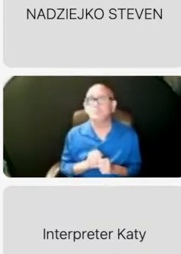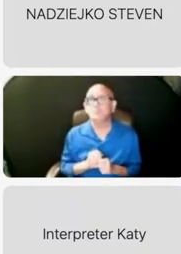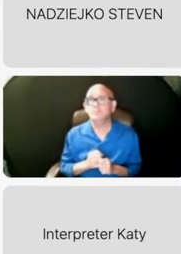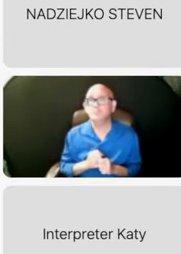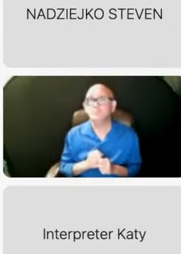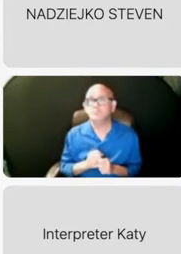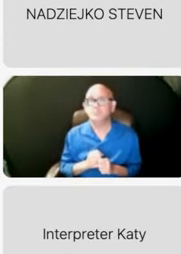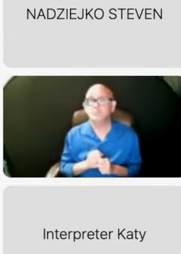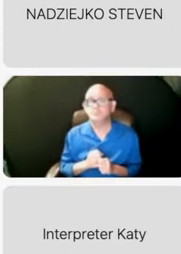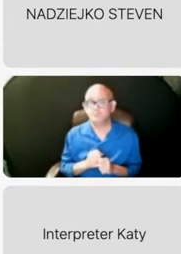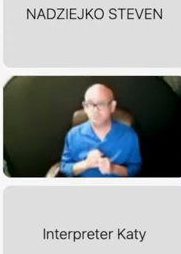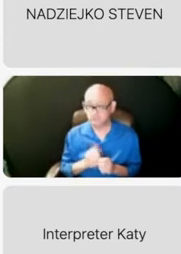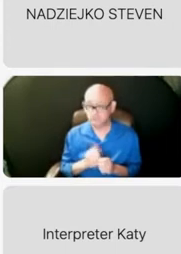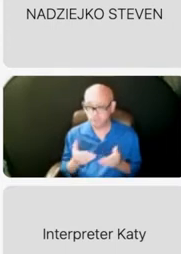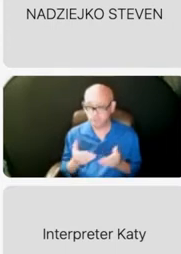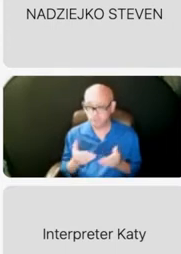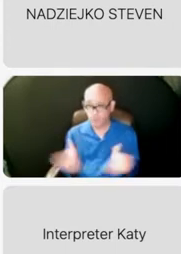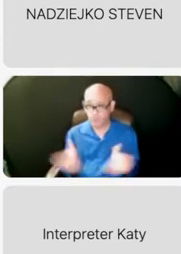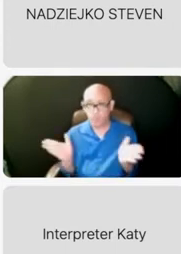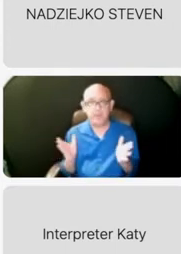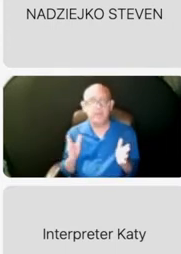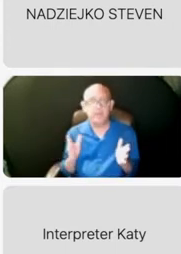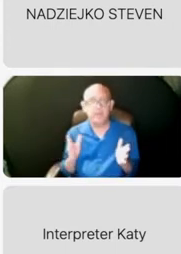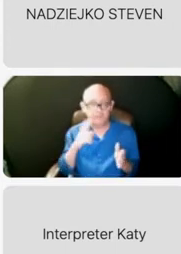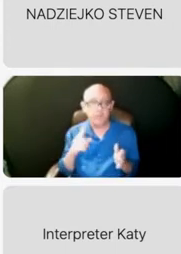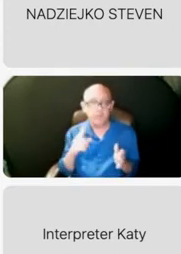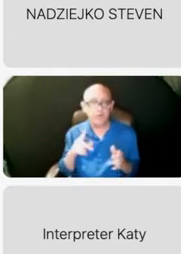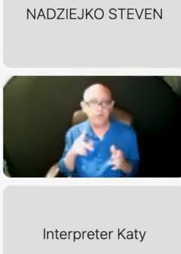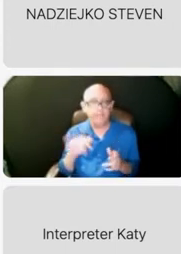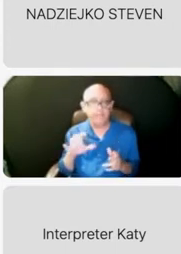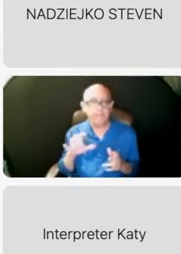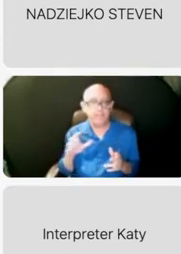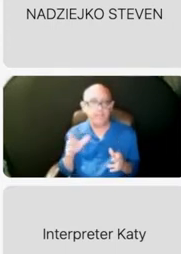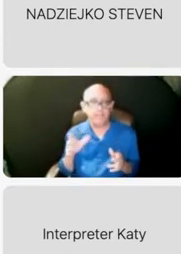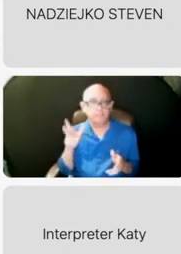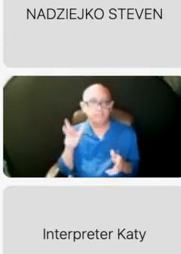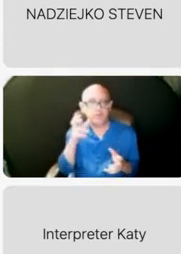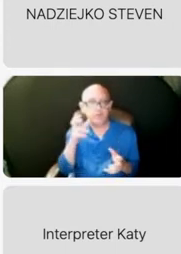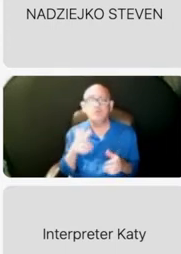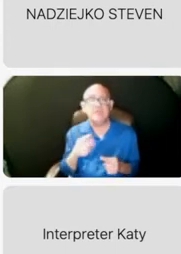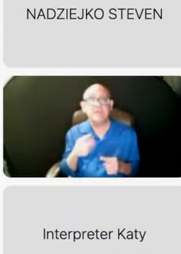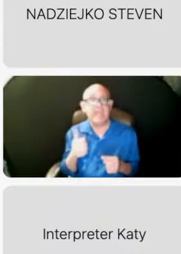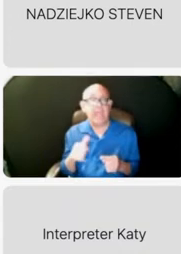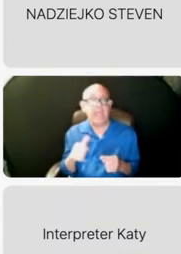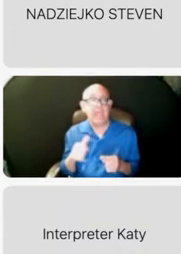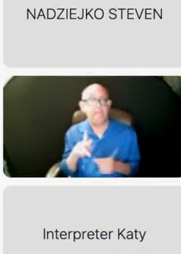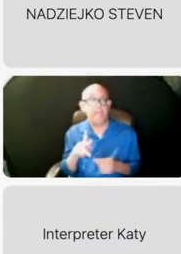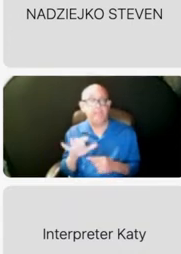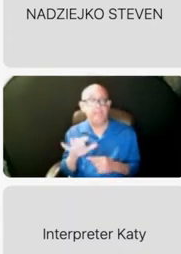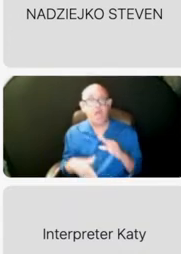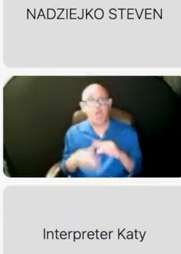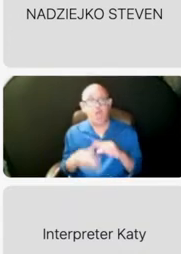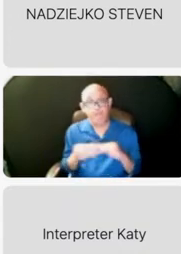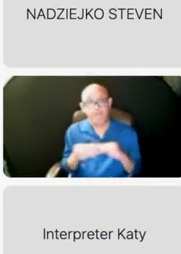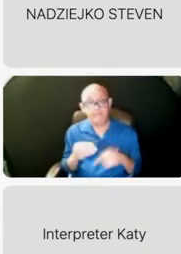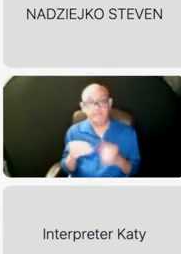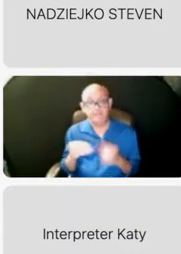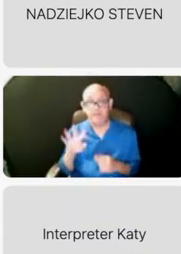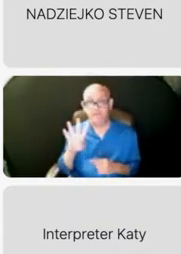opening for public hearing are there any public comments regarding the public hearing item 4.1